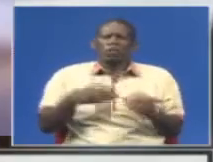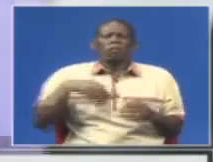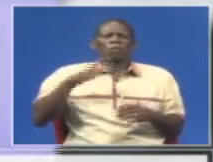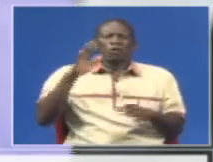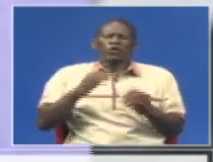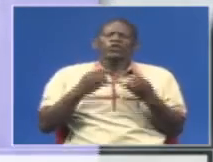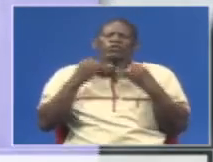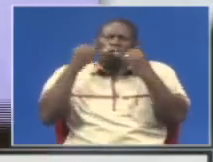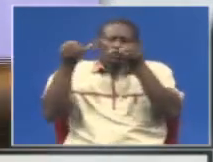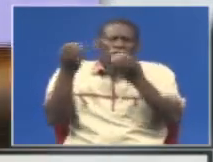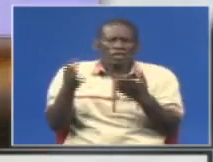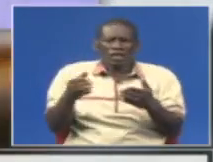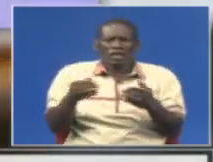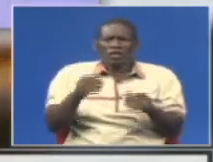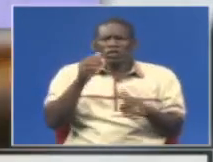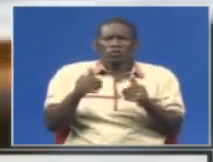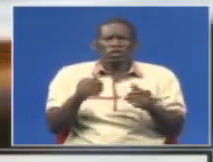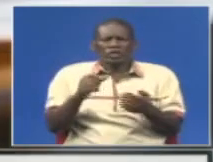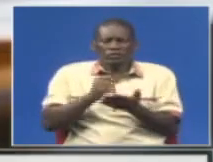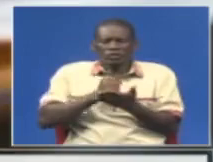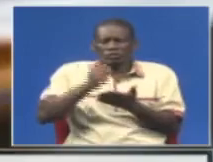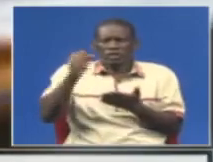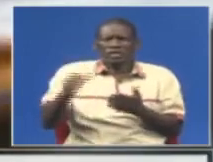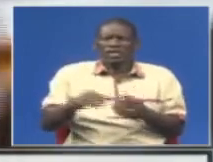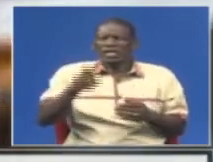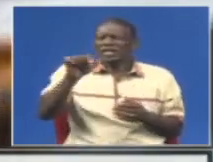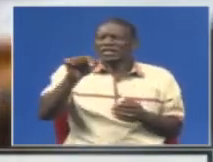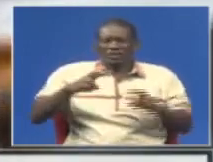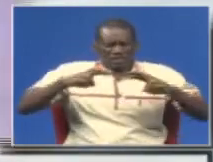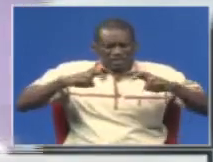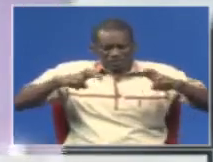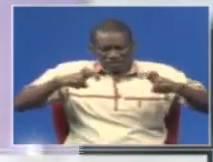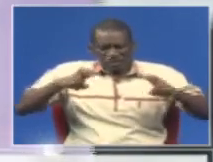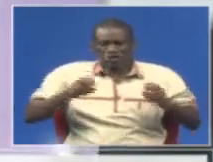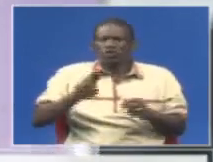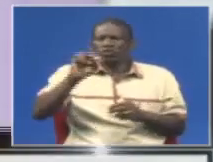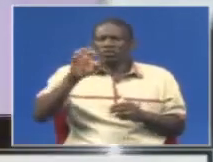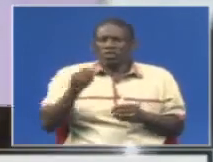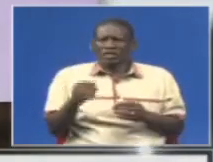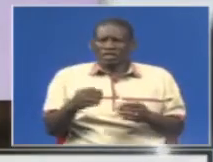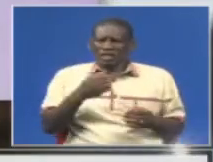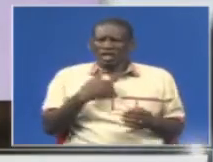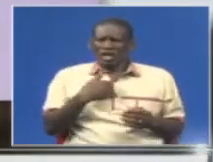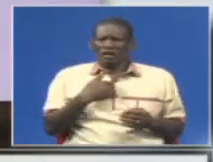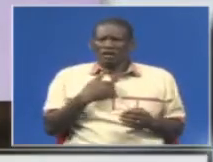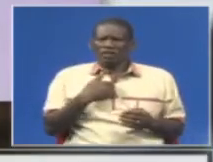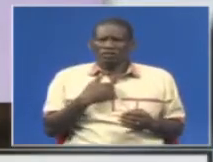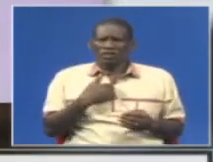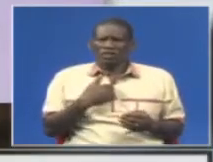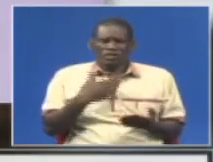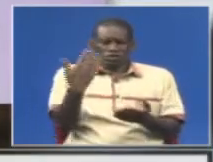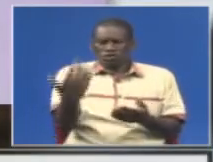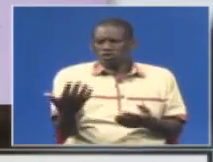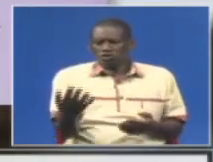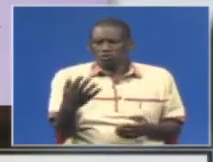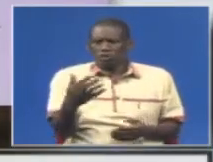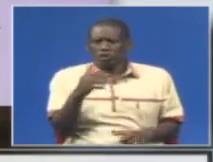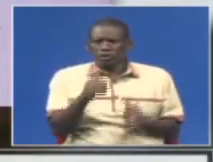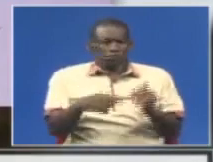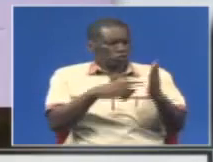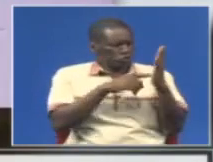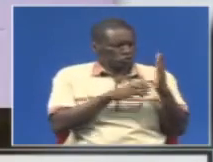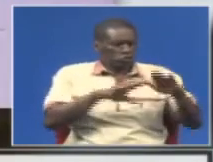damning details beyond the suspension. NTV's investigations unit is in possession of leaked documents appearing